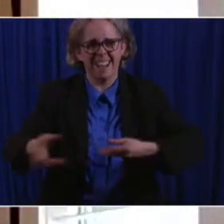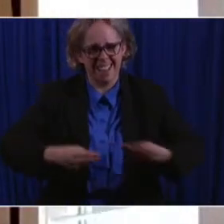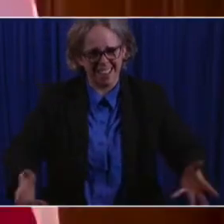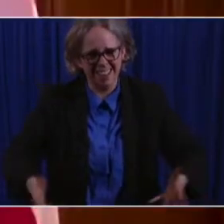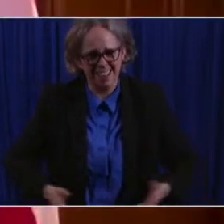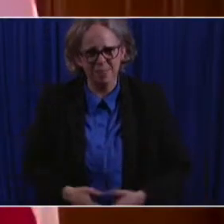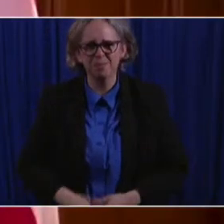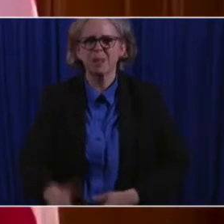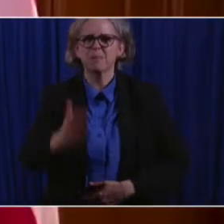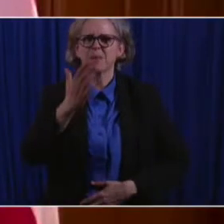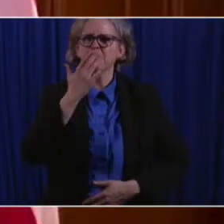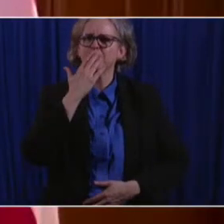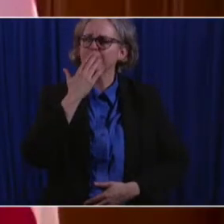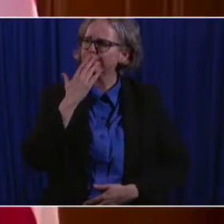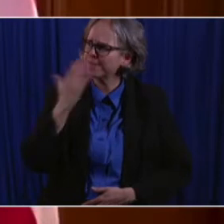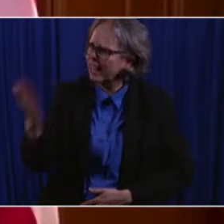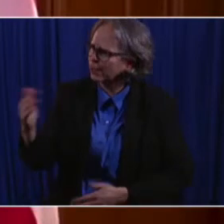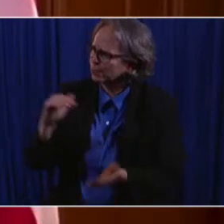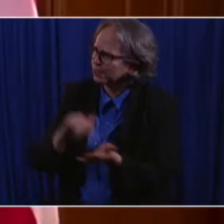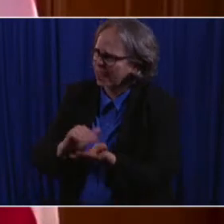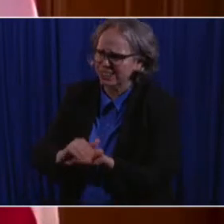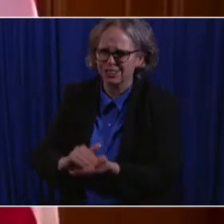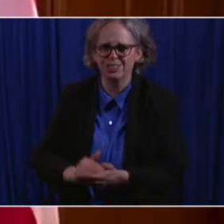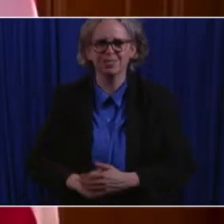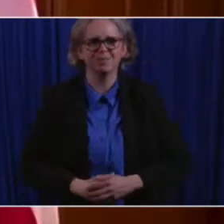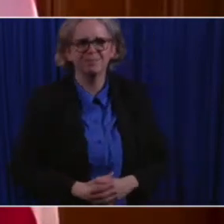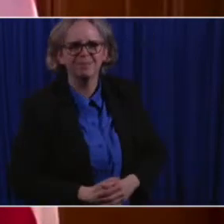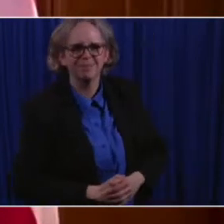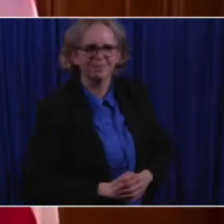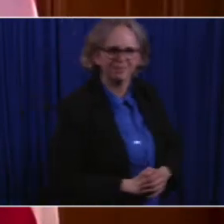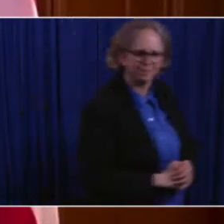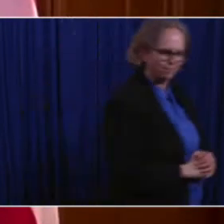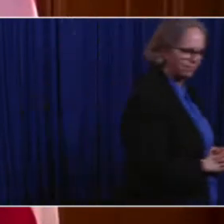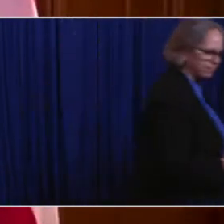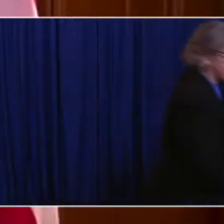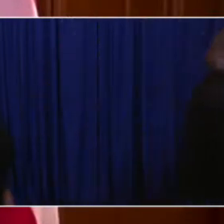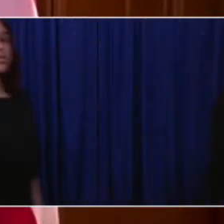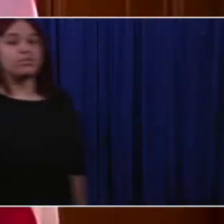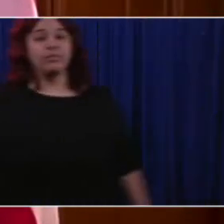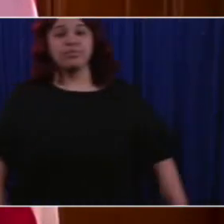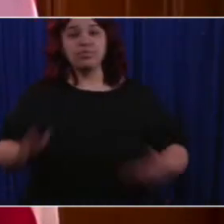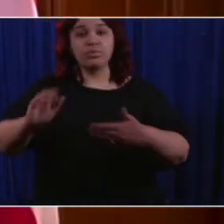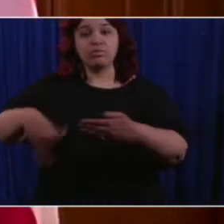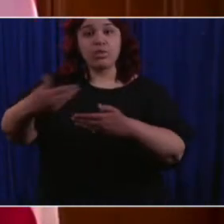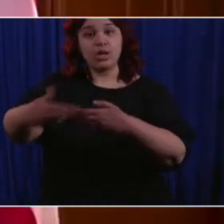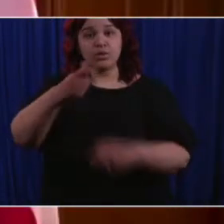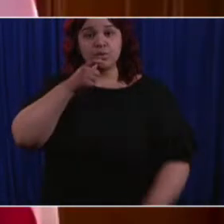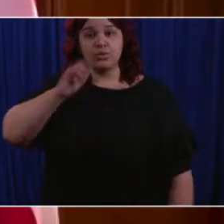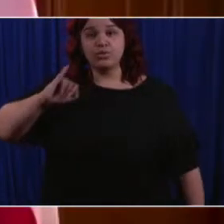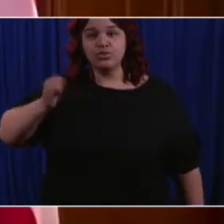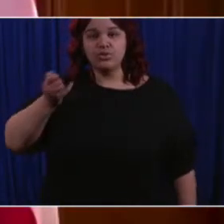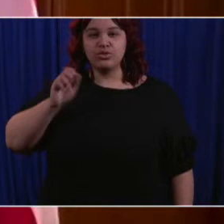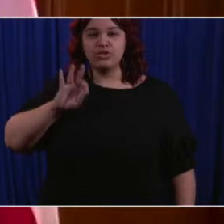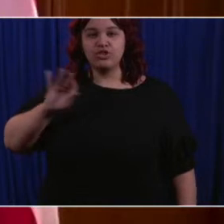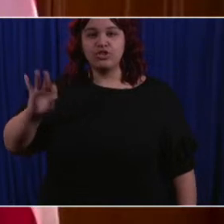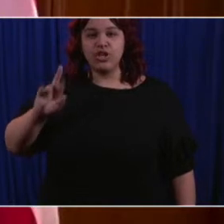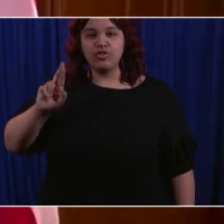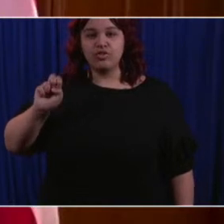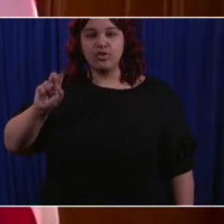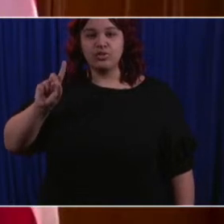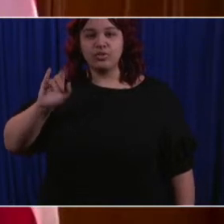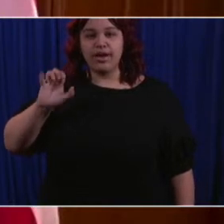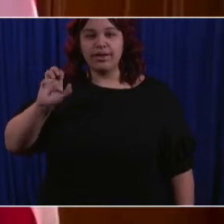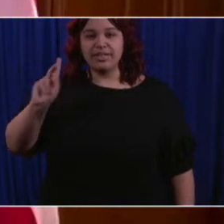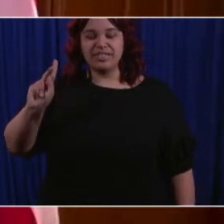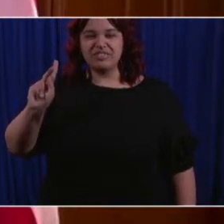Doctor. Next question is from Jeff Reddick at WSYX in Columbus. Hey, Jeff. Hello, Governor, and